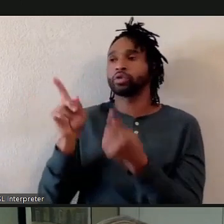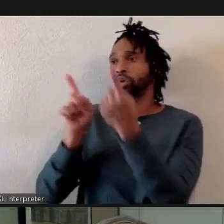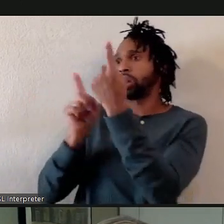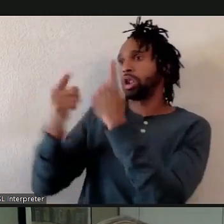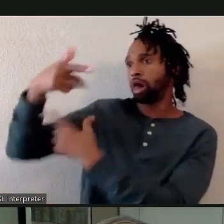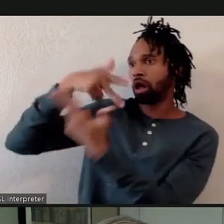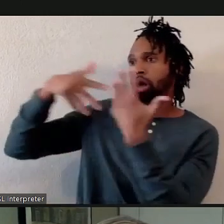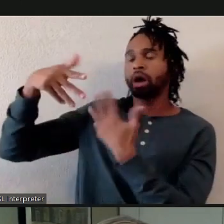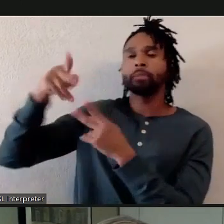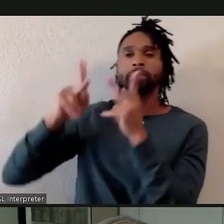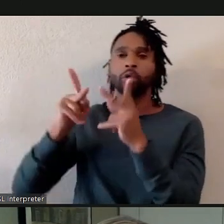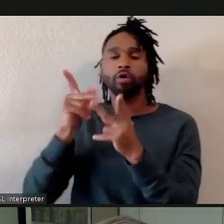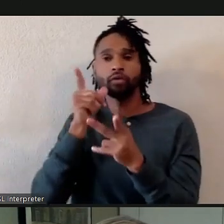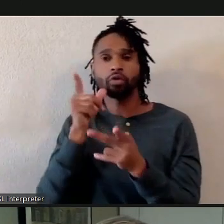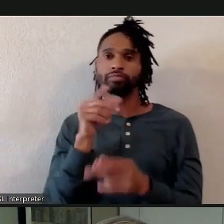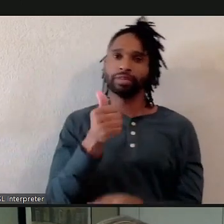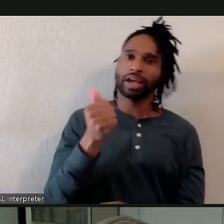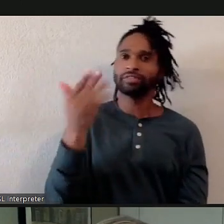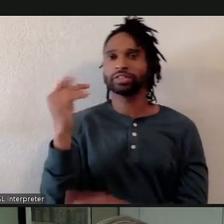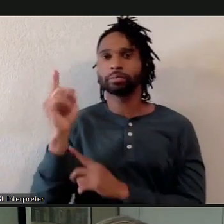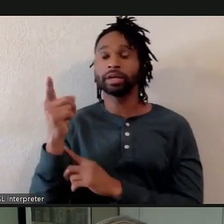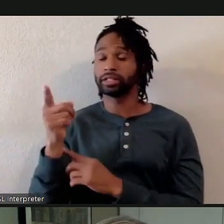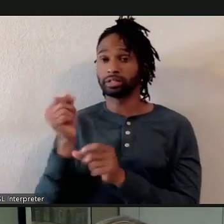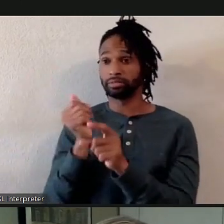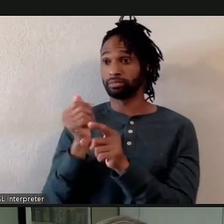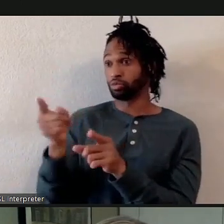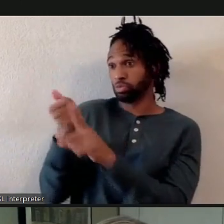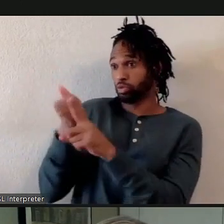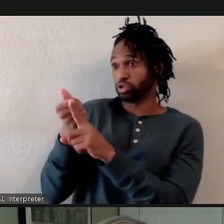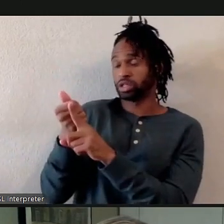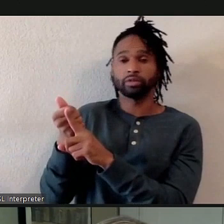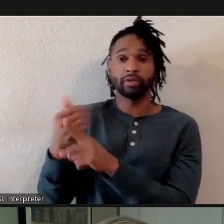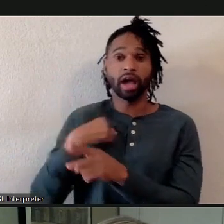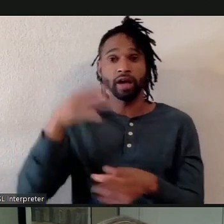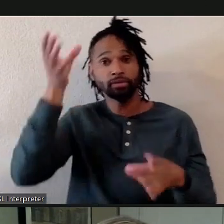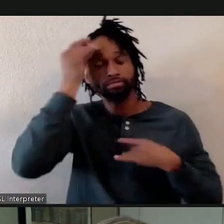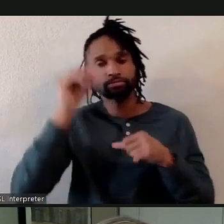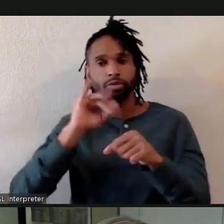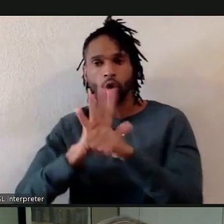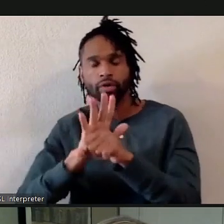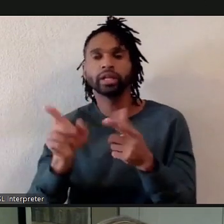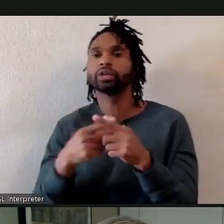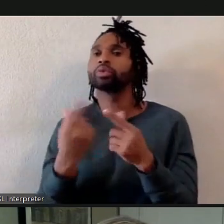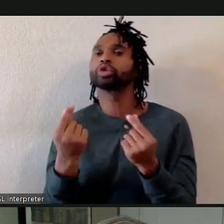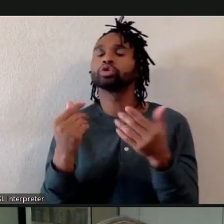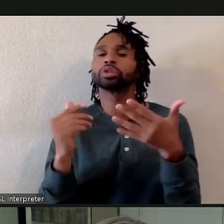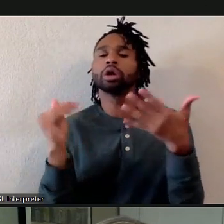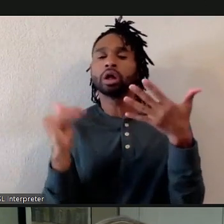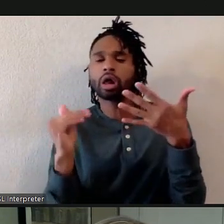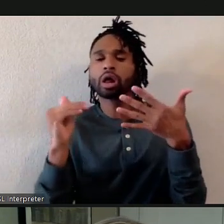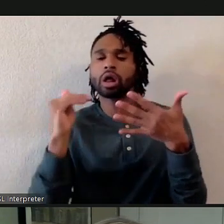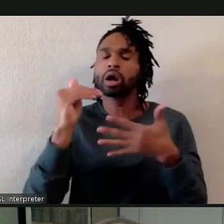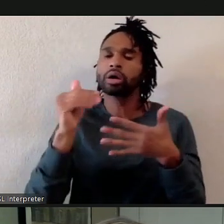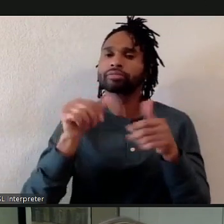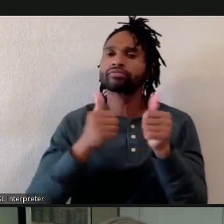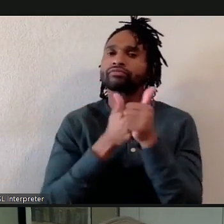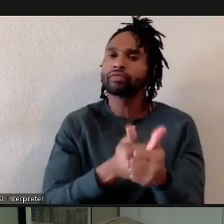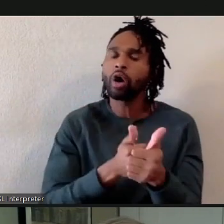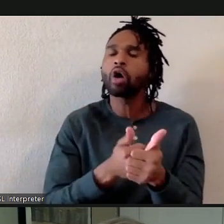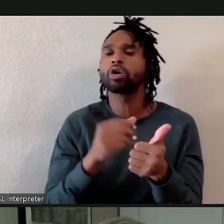for 10 or 15 minutes who turned out to have COVID, and can then take the next steps to isolate